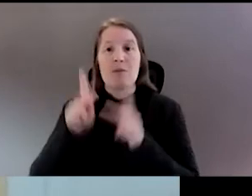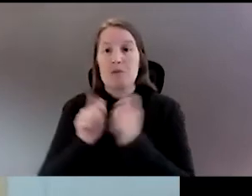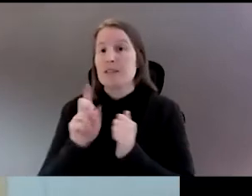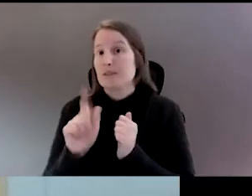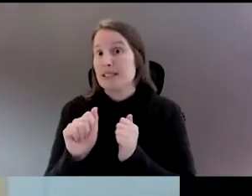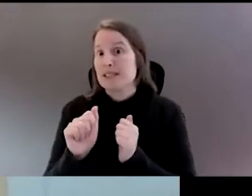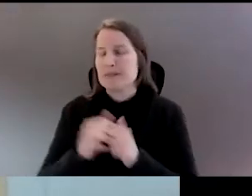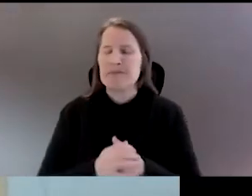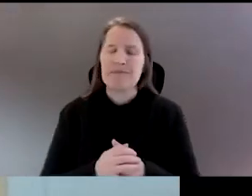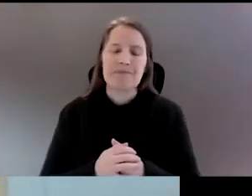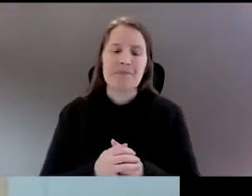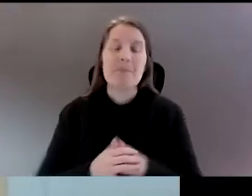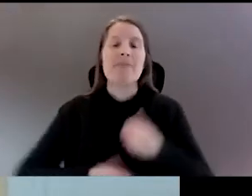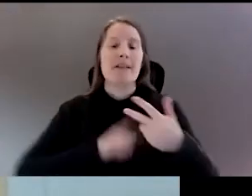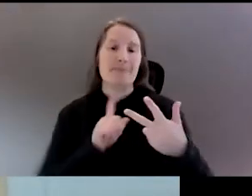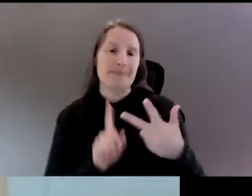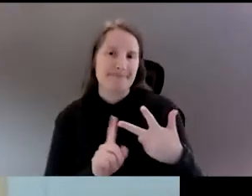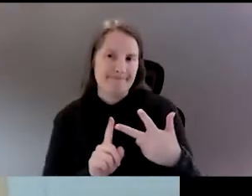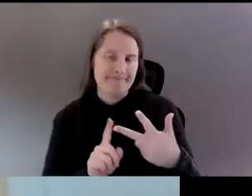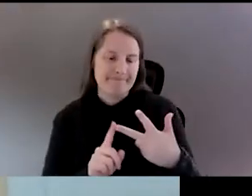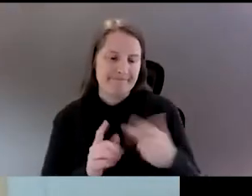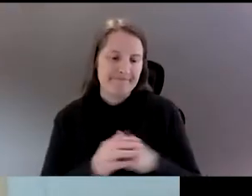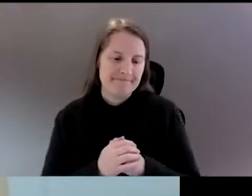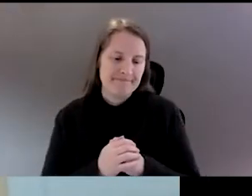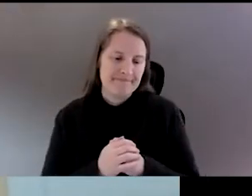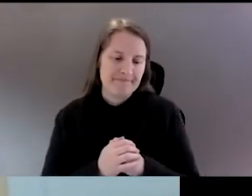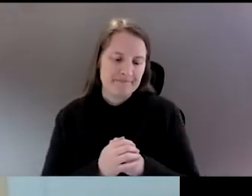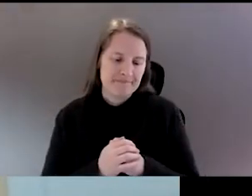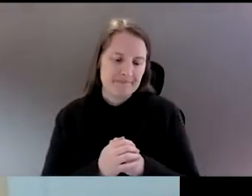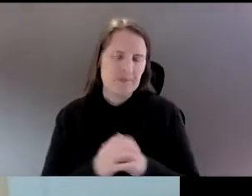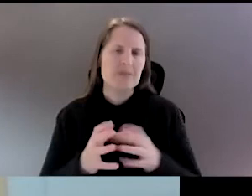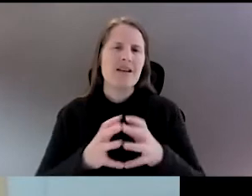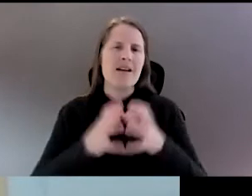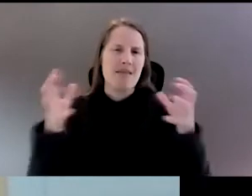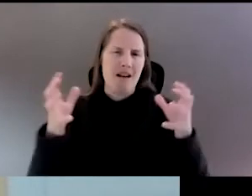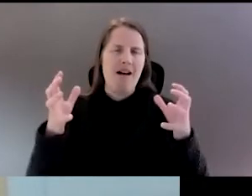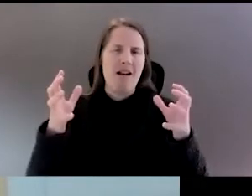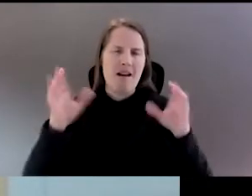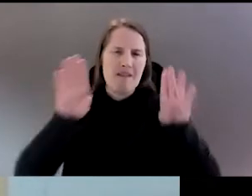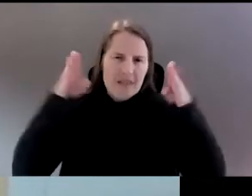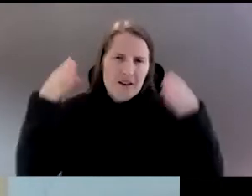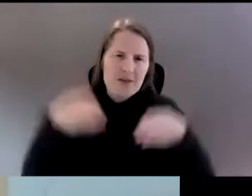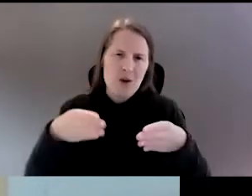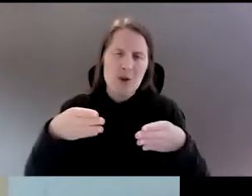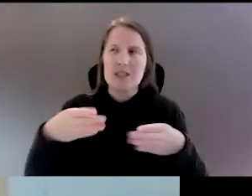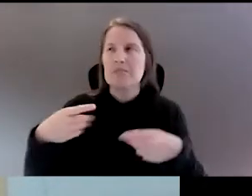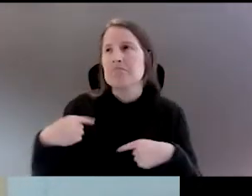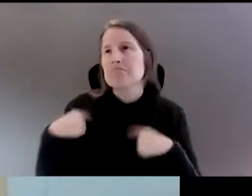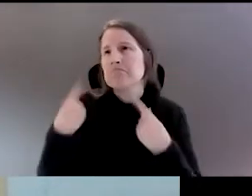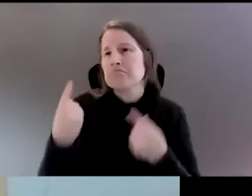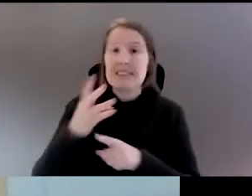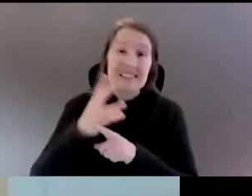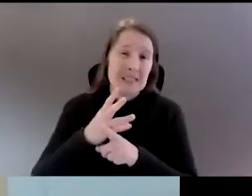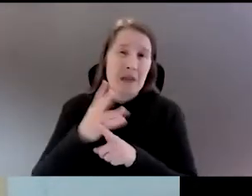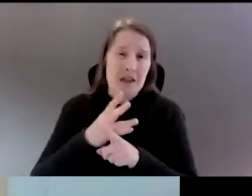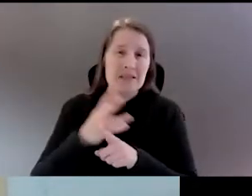finally, there's been a lot of focus in the last probably six months or so on telehealth.